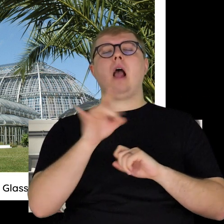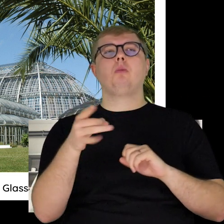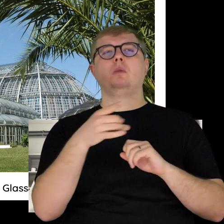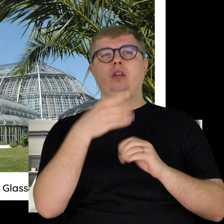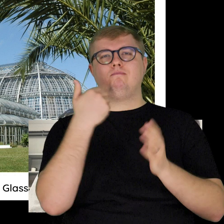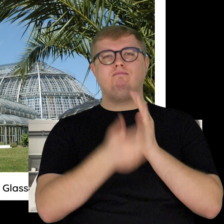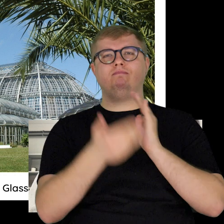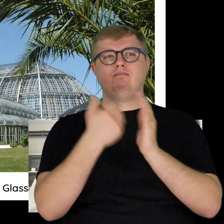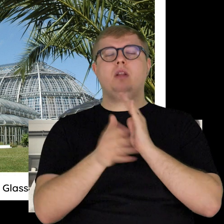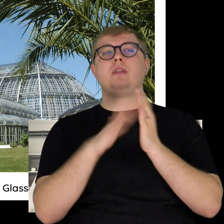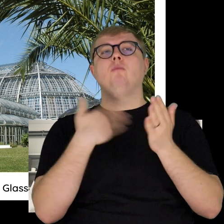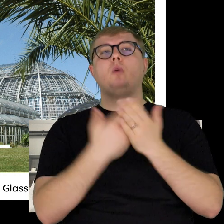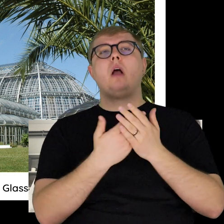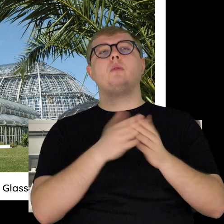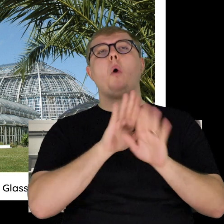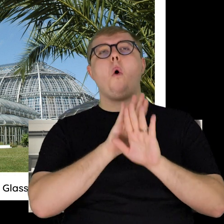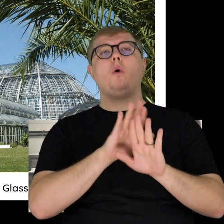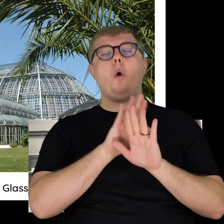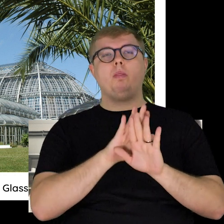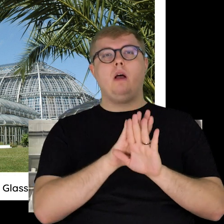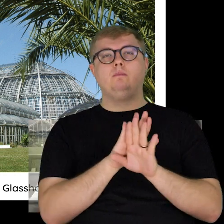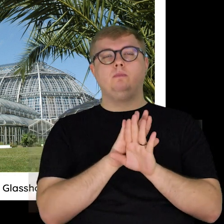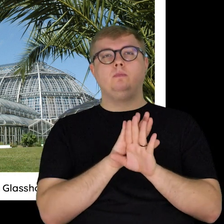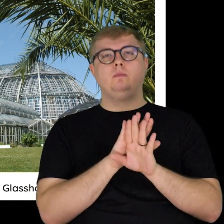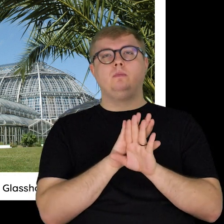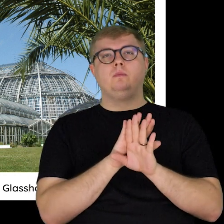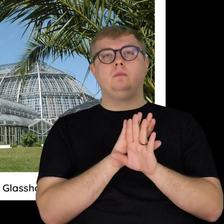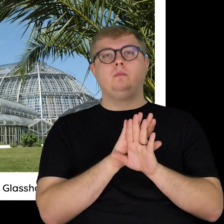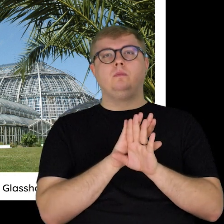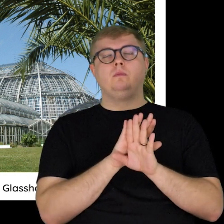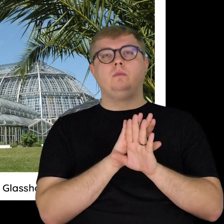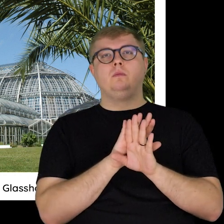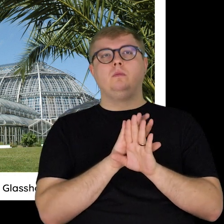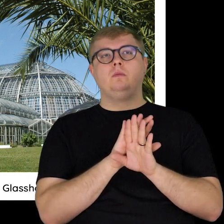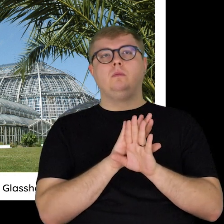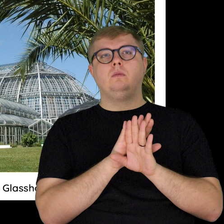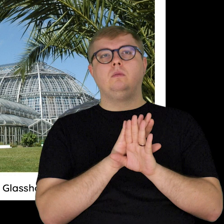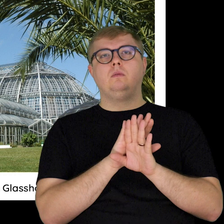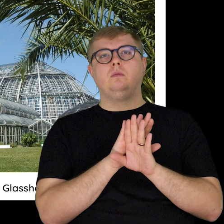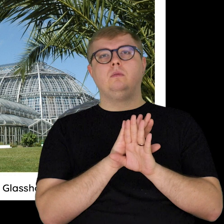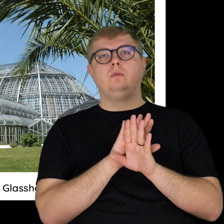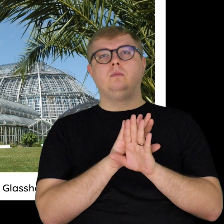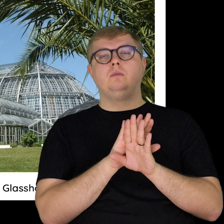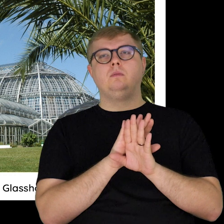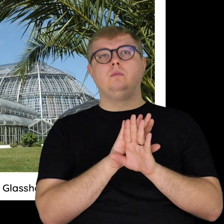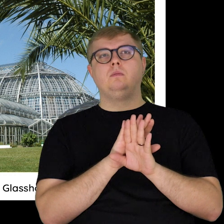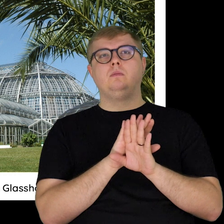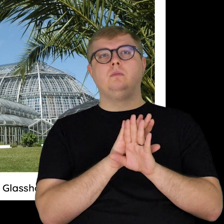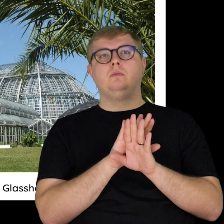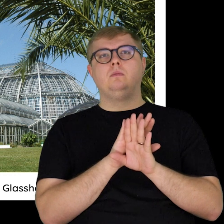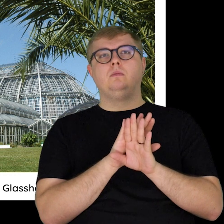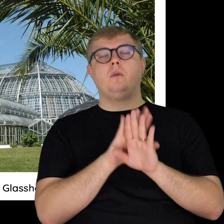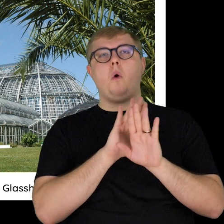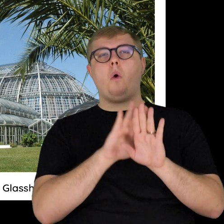And conservation is a kind of as a regime, is something that the botanic gardens are kind of involved